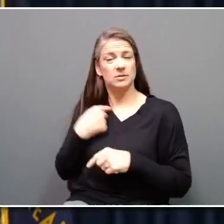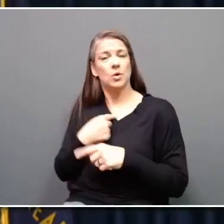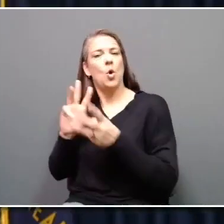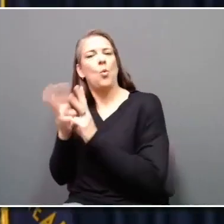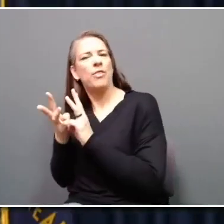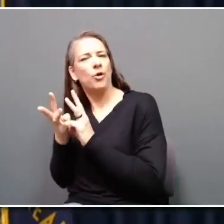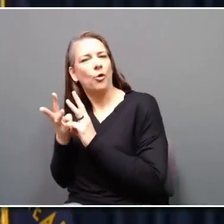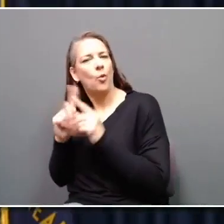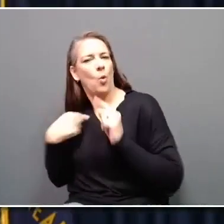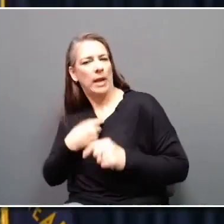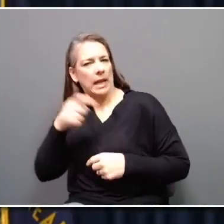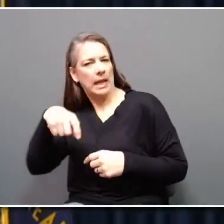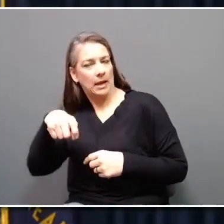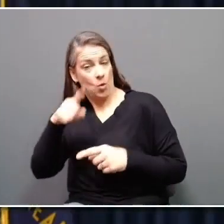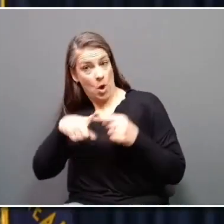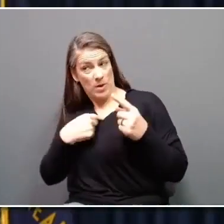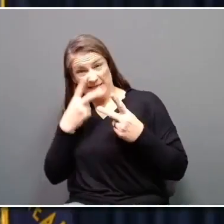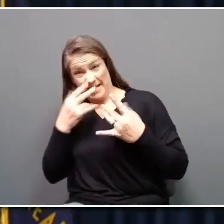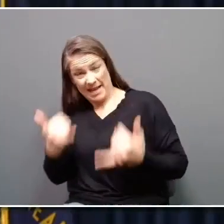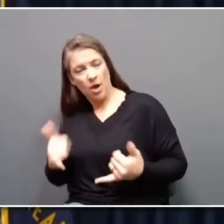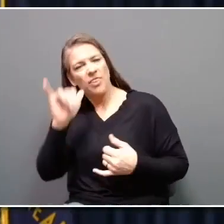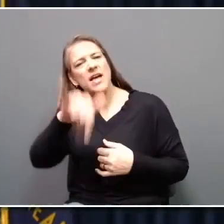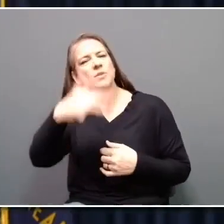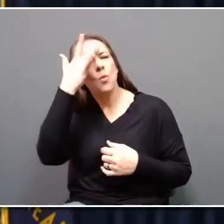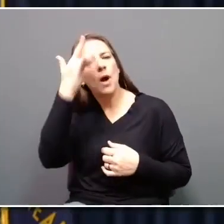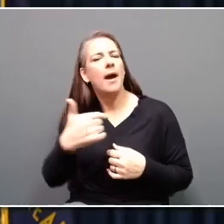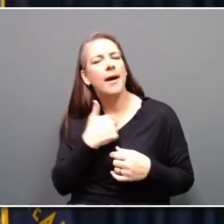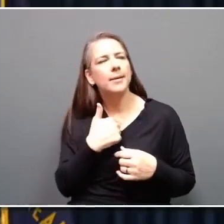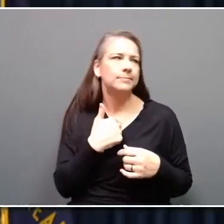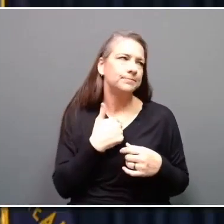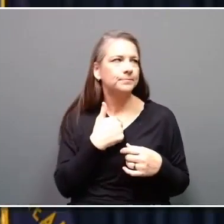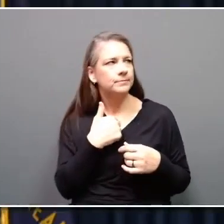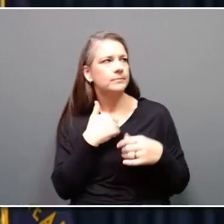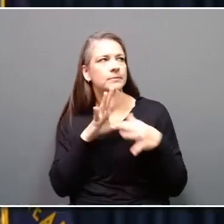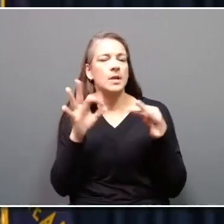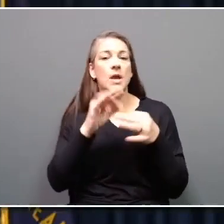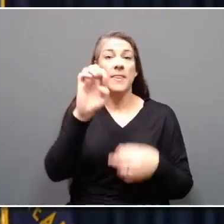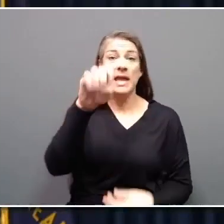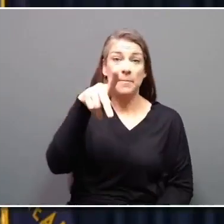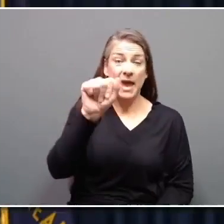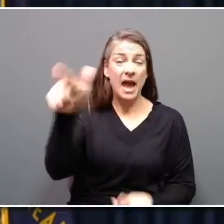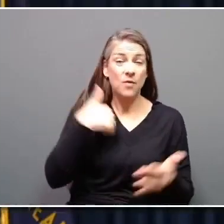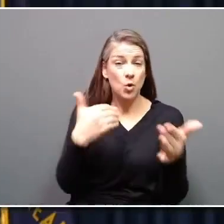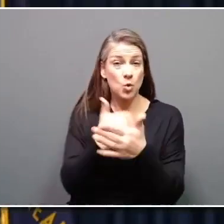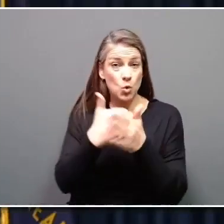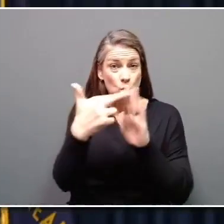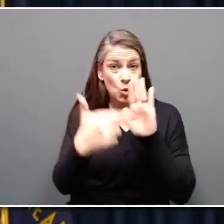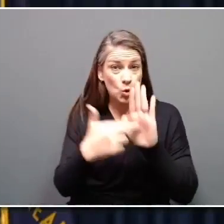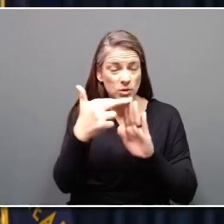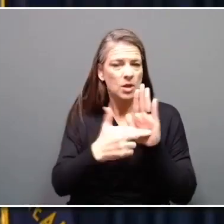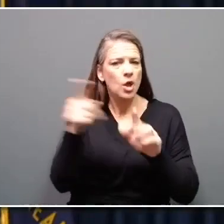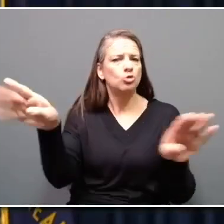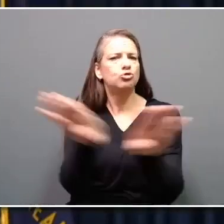seeing right now, it's why I'm pushing back on some of the EPA's new regulations where they're trying to shut down certain